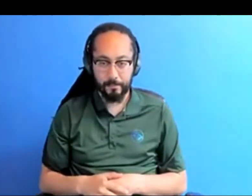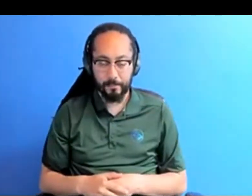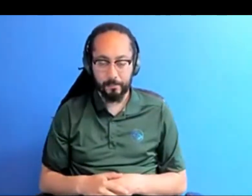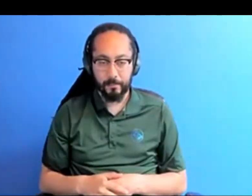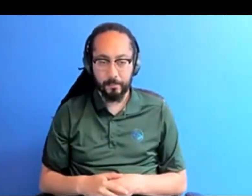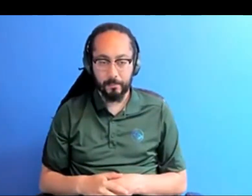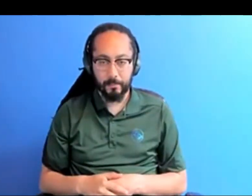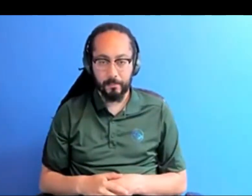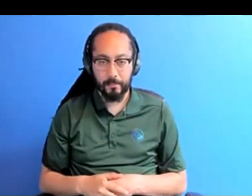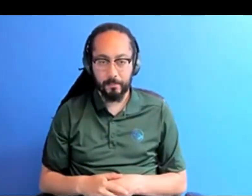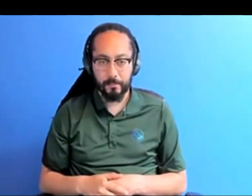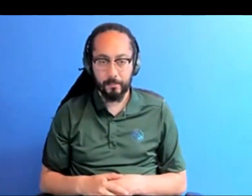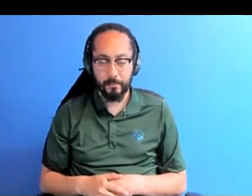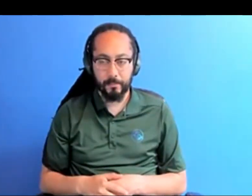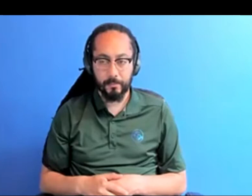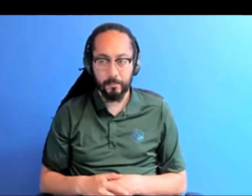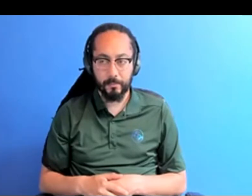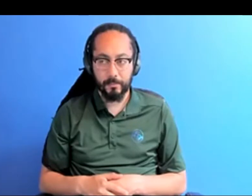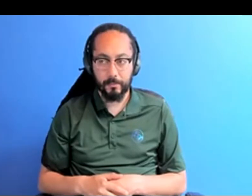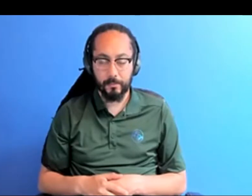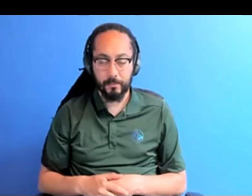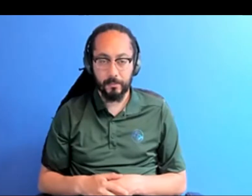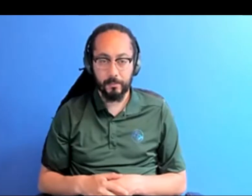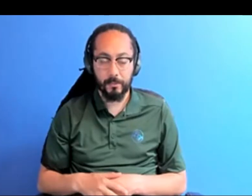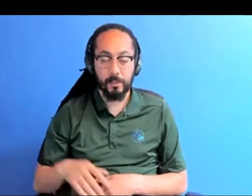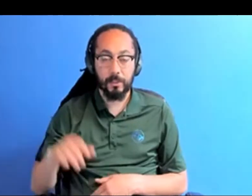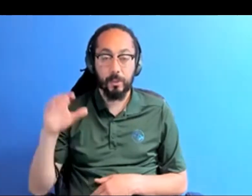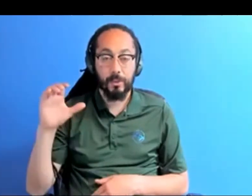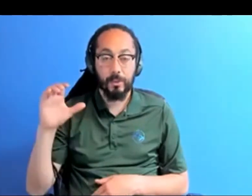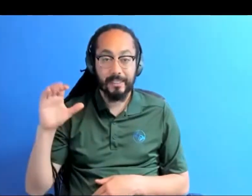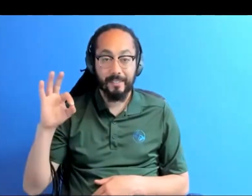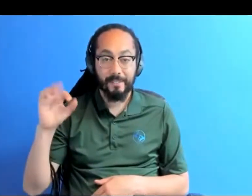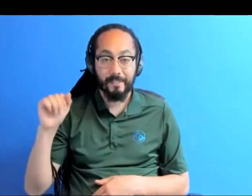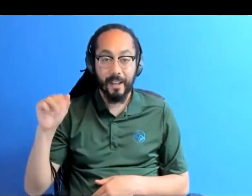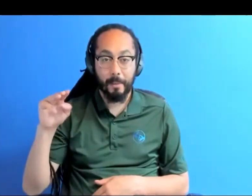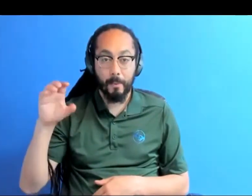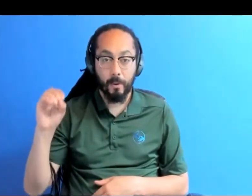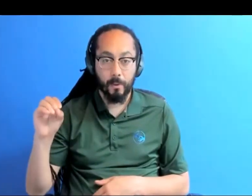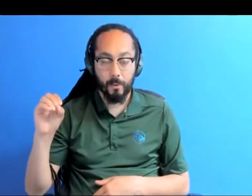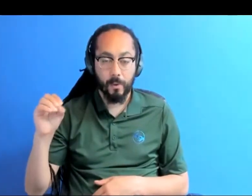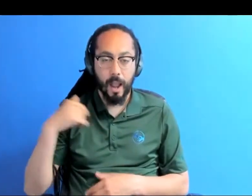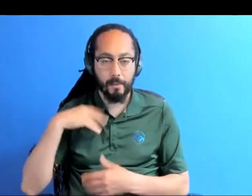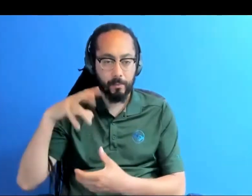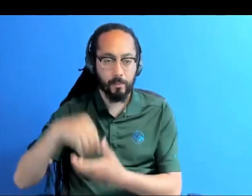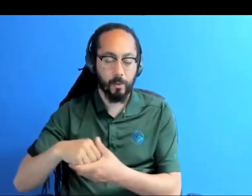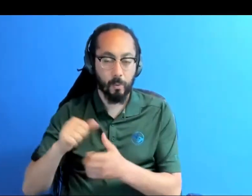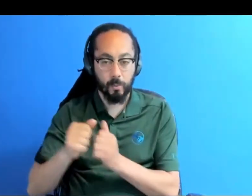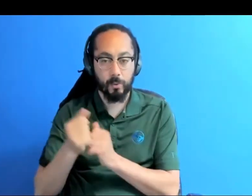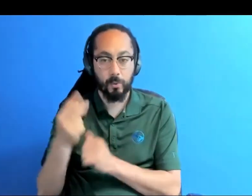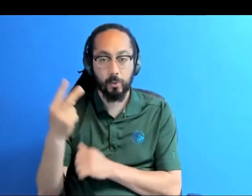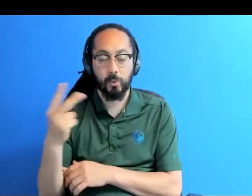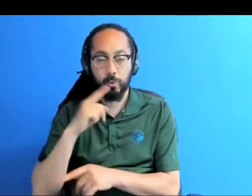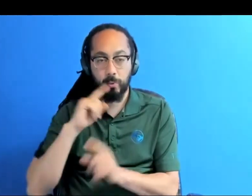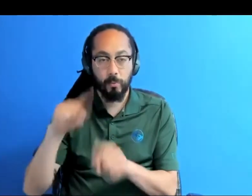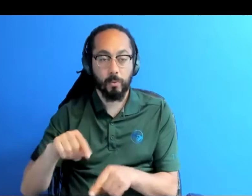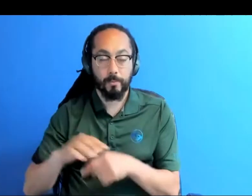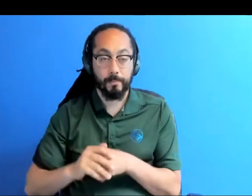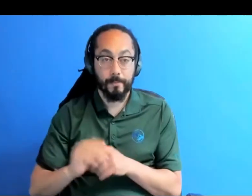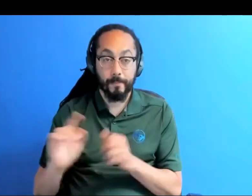by CPAMO on 2 reports. The first one was a